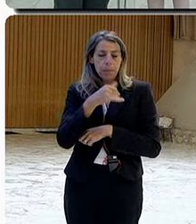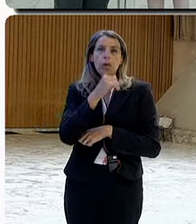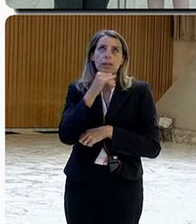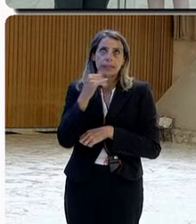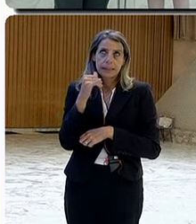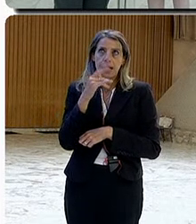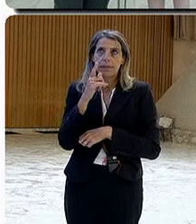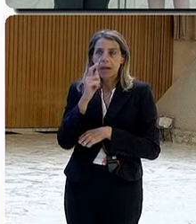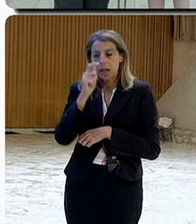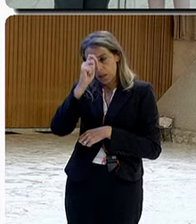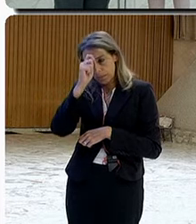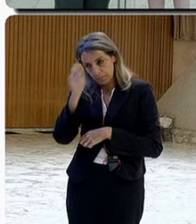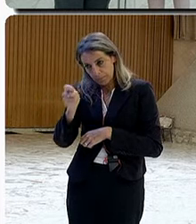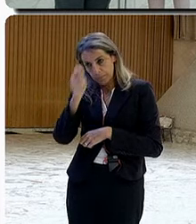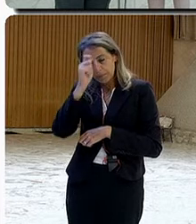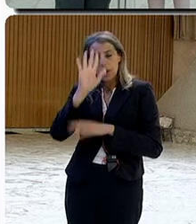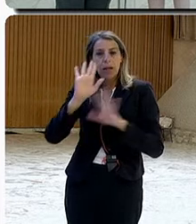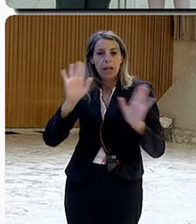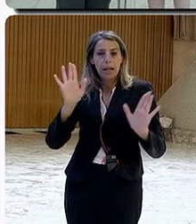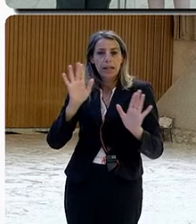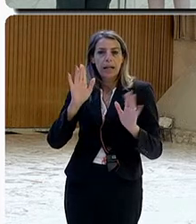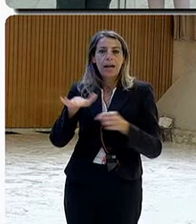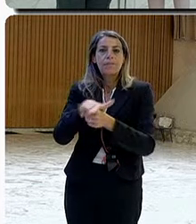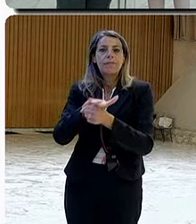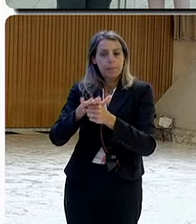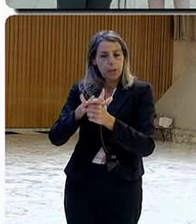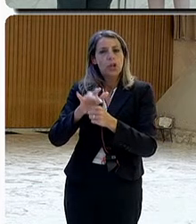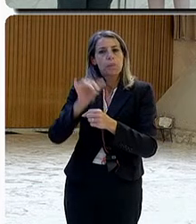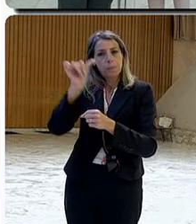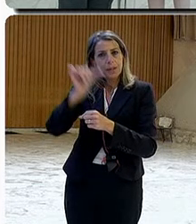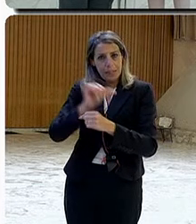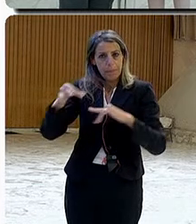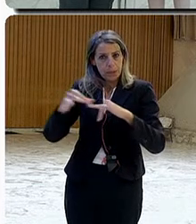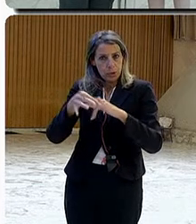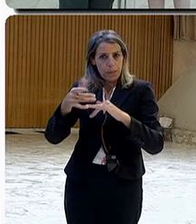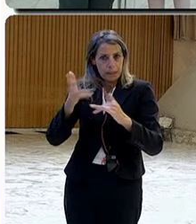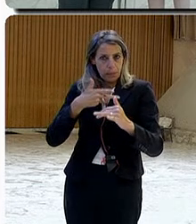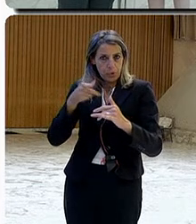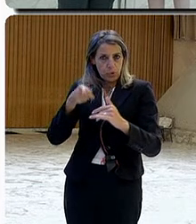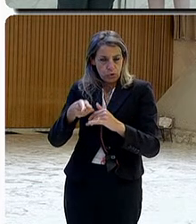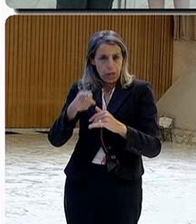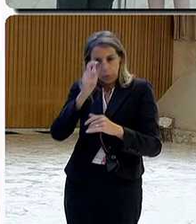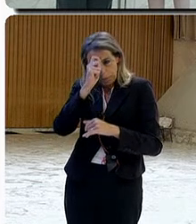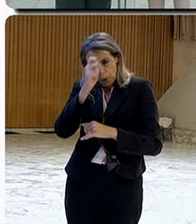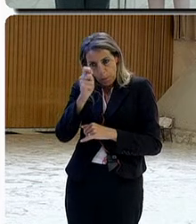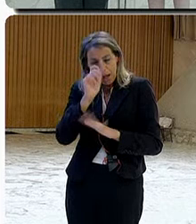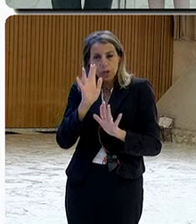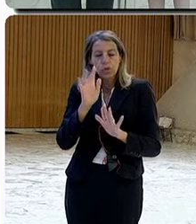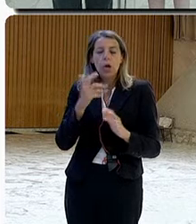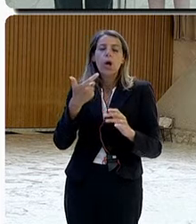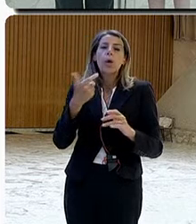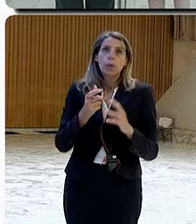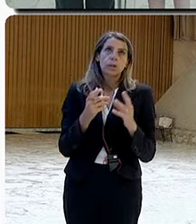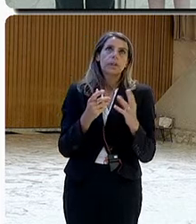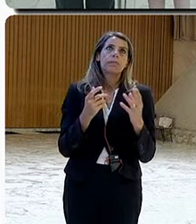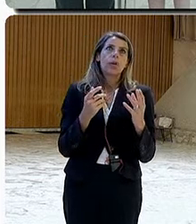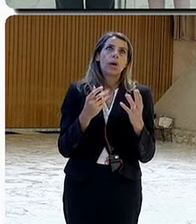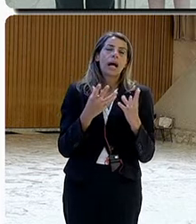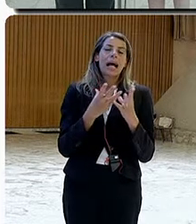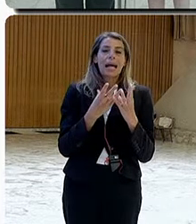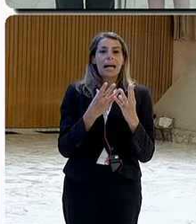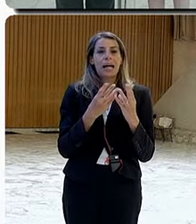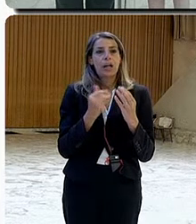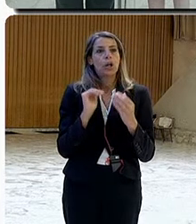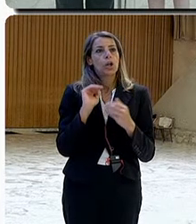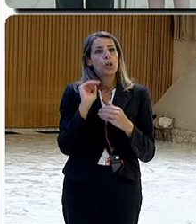important because while all types of domestic churches participate in the life of the church, every domestic church must